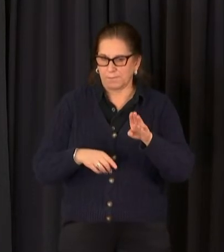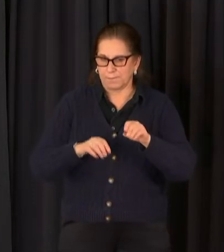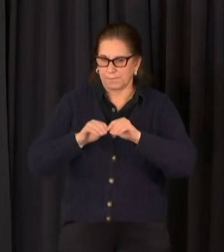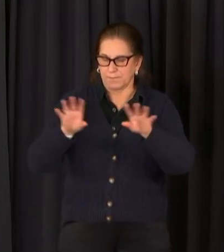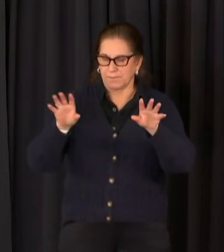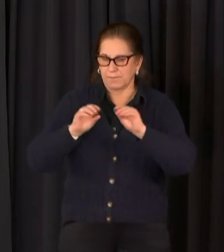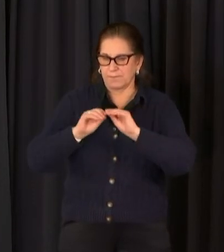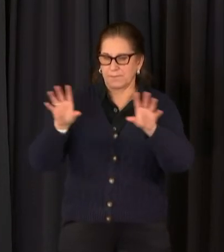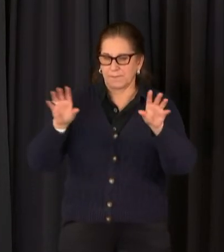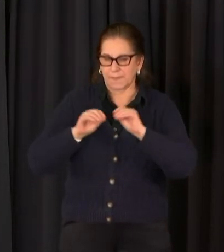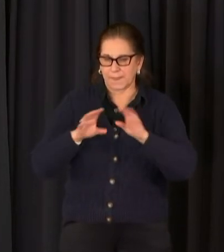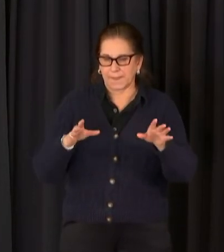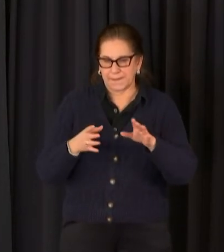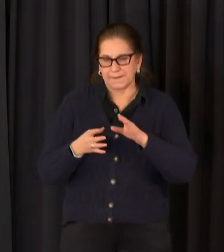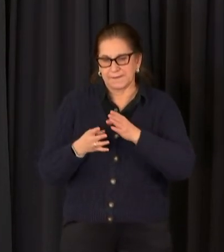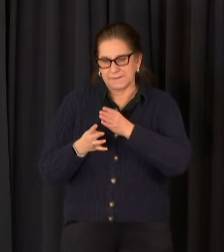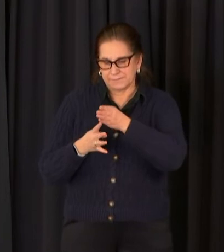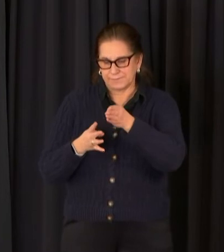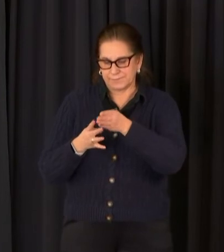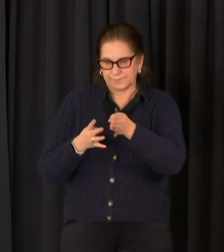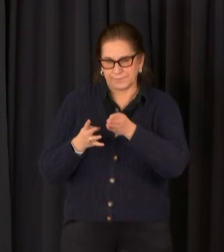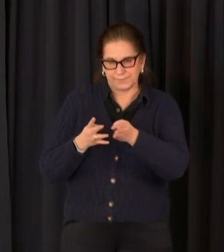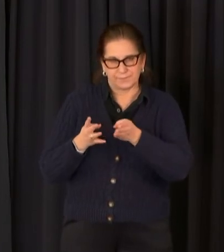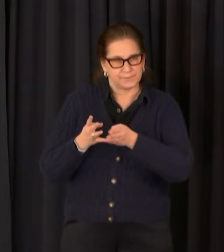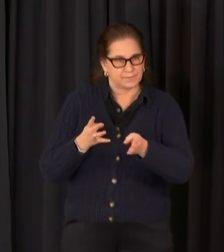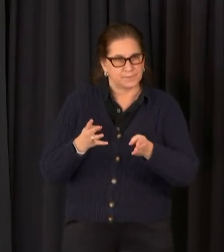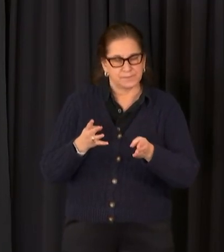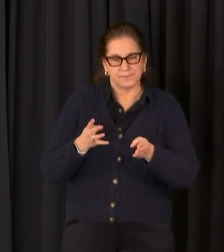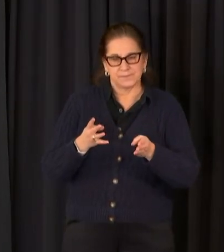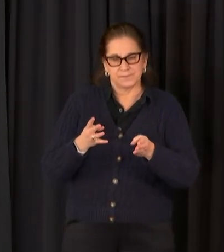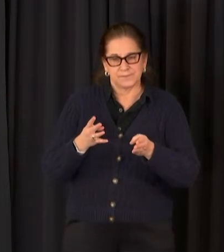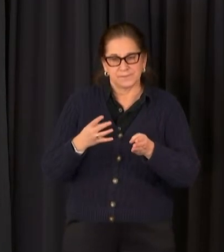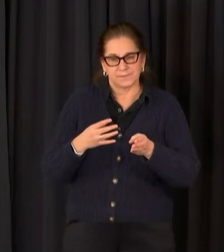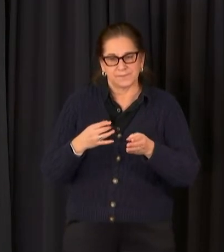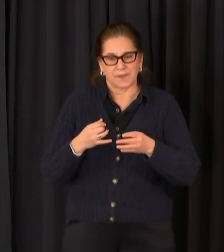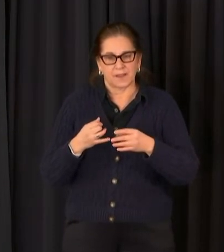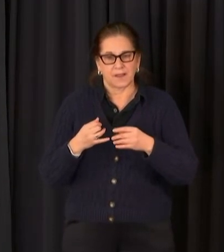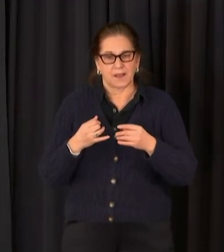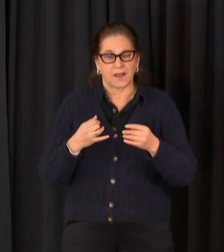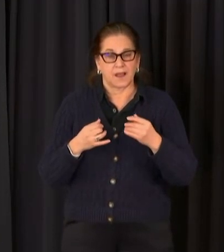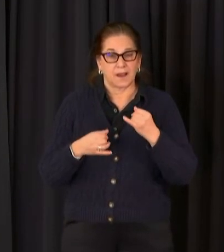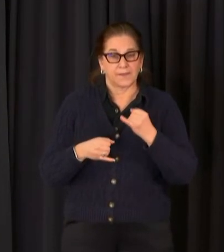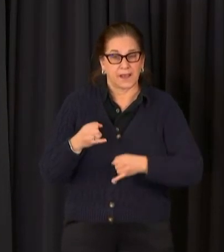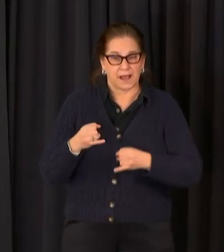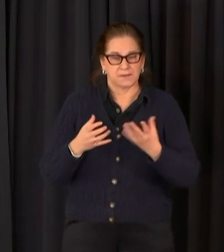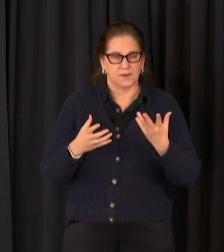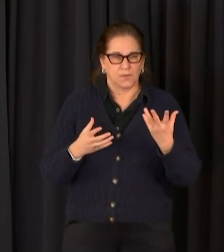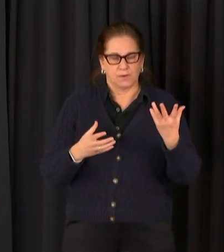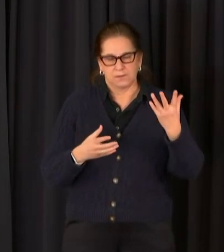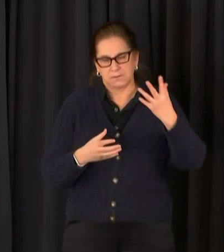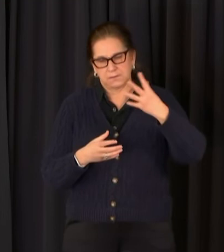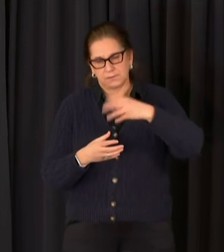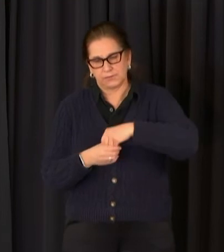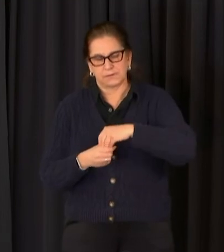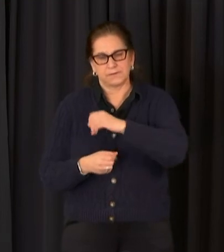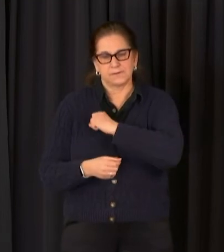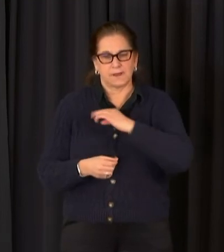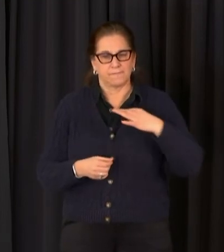channels. And then last, we are providing comprehensive staff training to improve the quality of